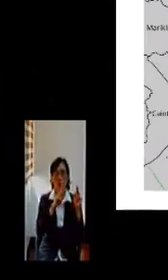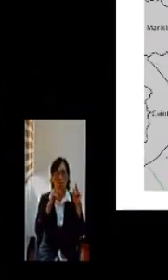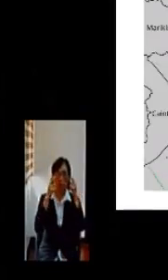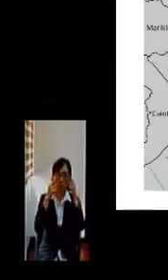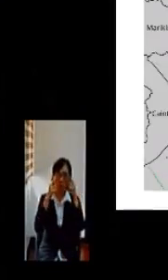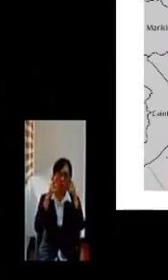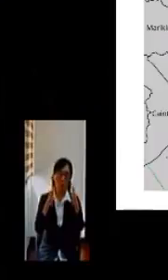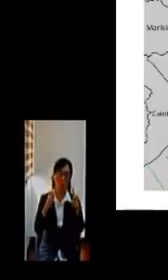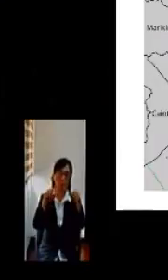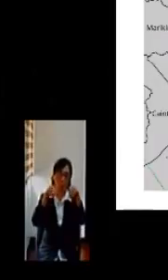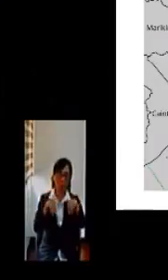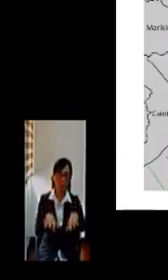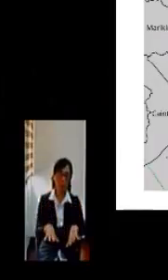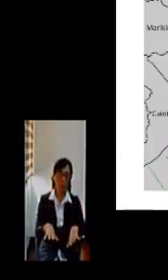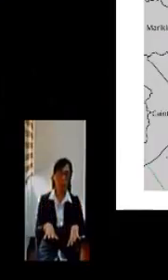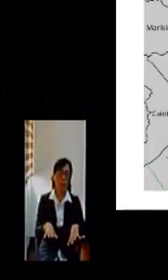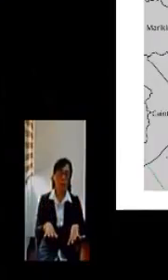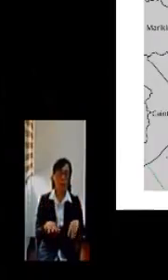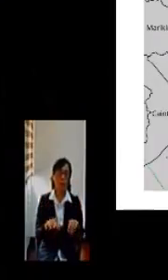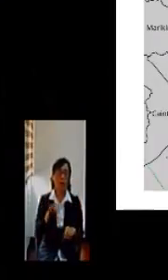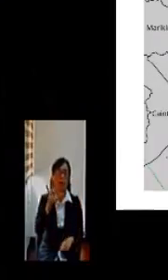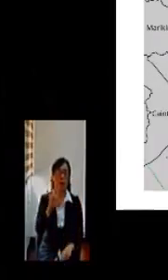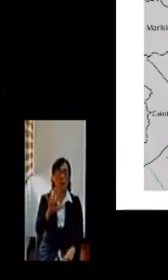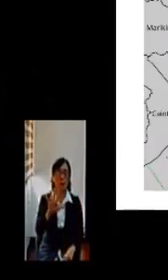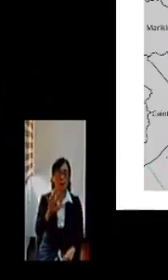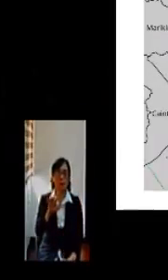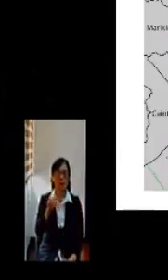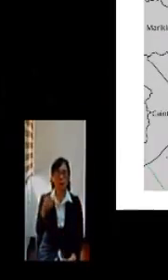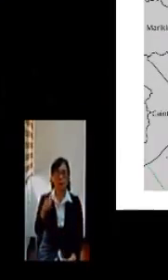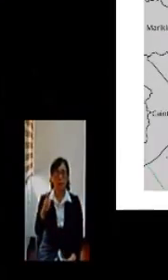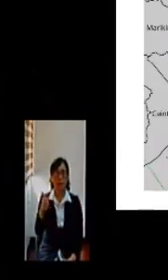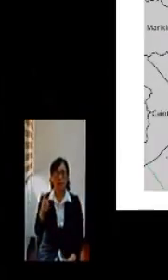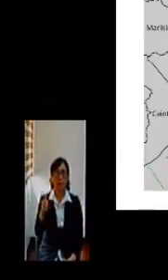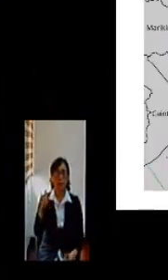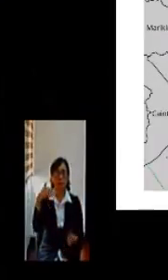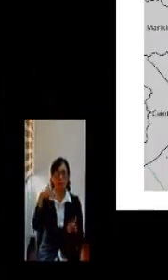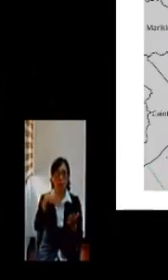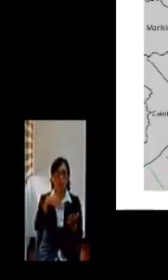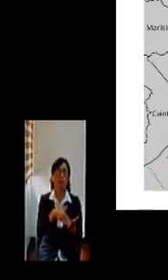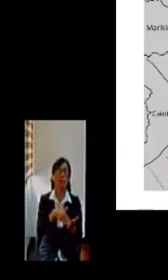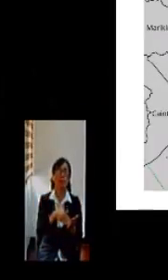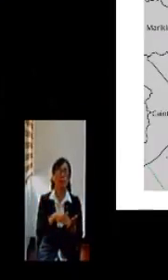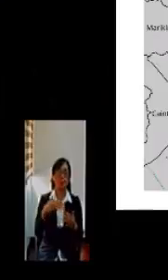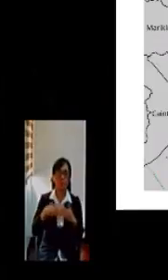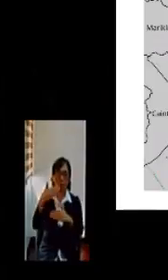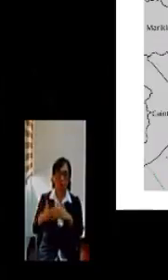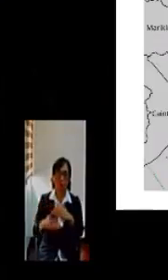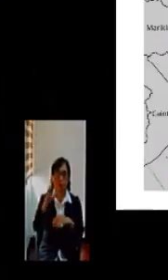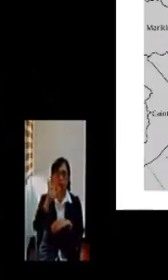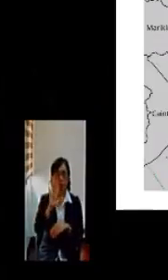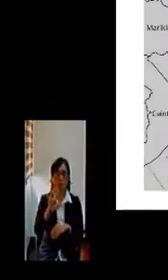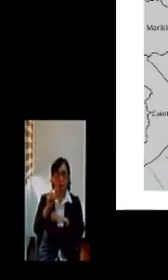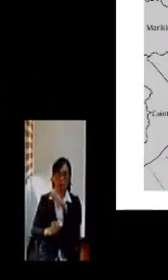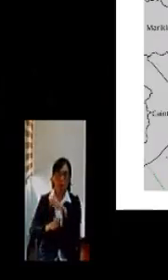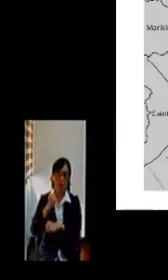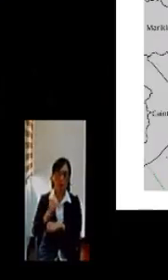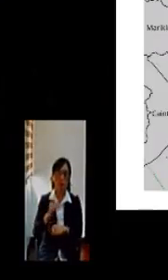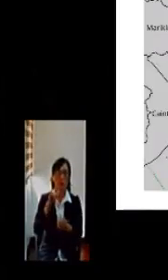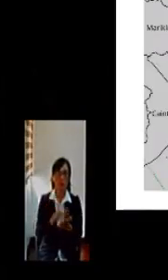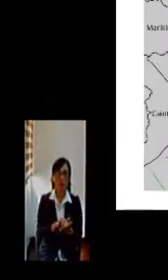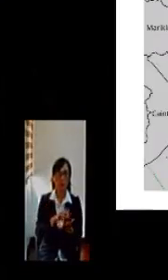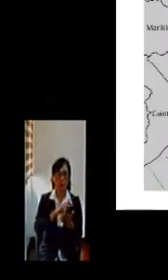lose around 5,000 to 10,000 hectares in the next 5 years. And that's something that